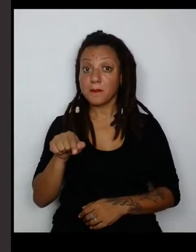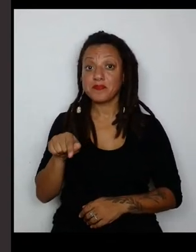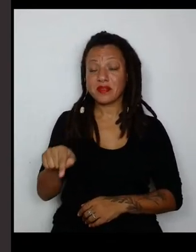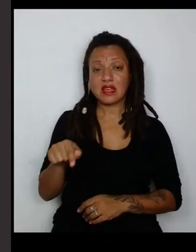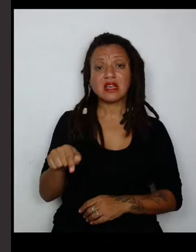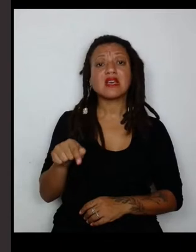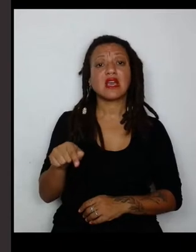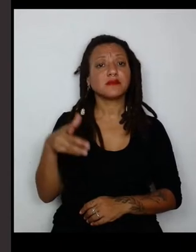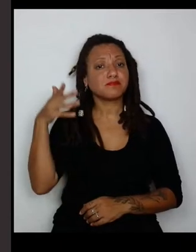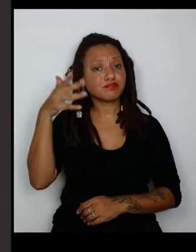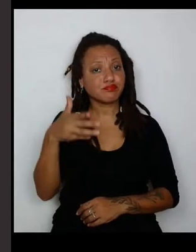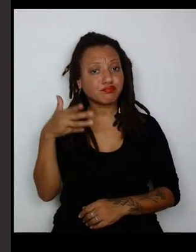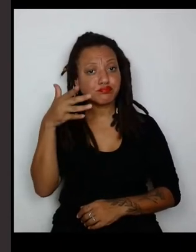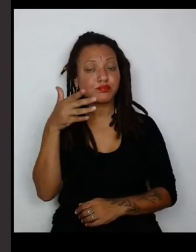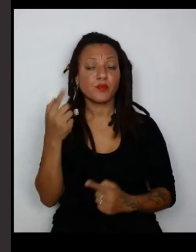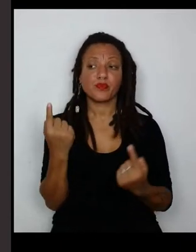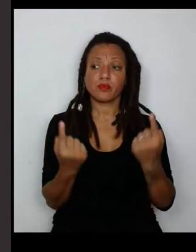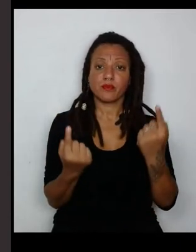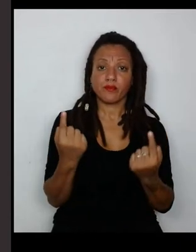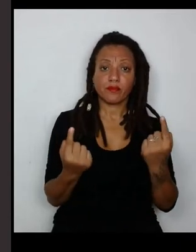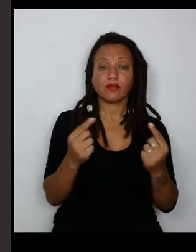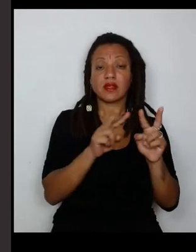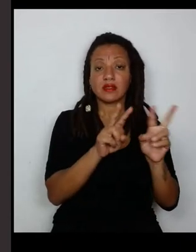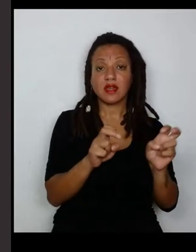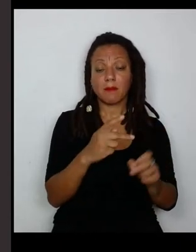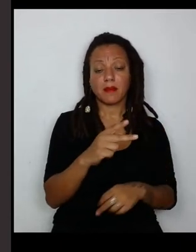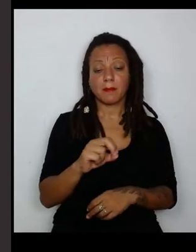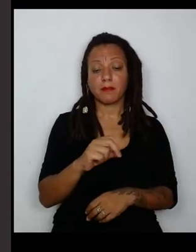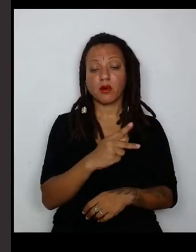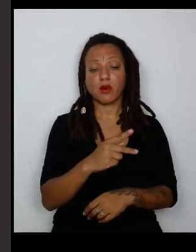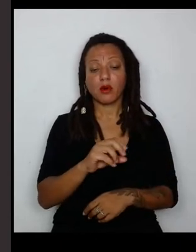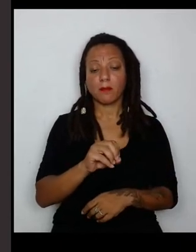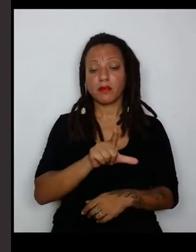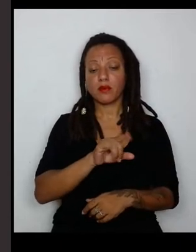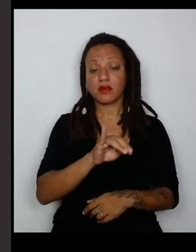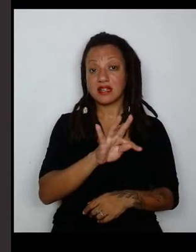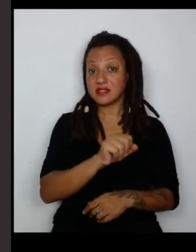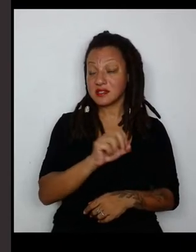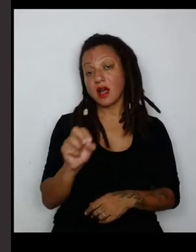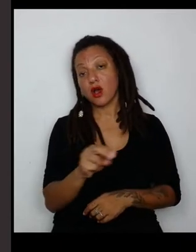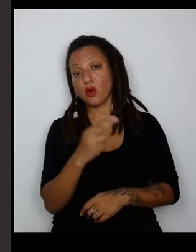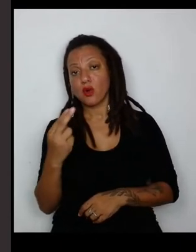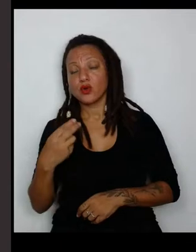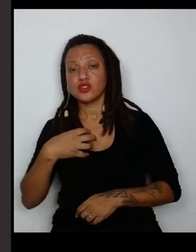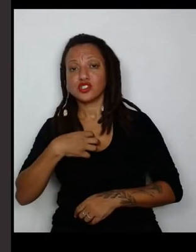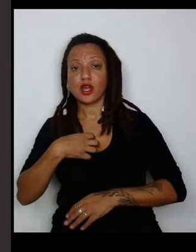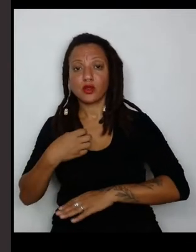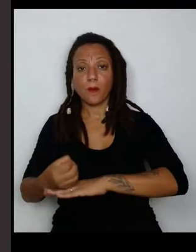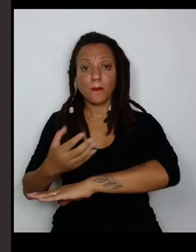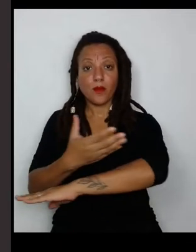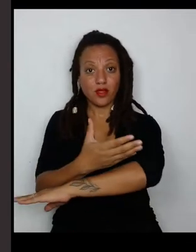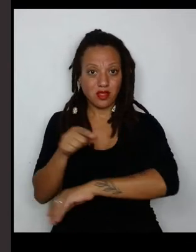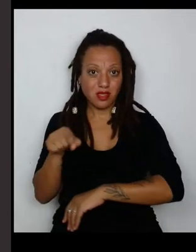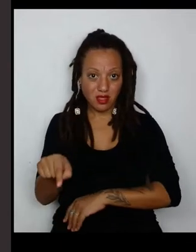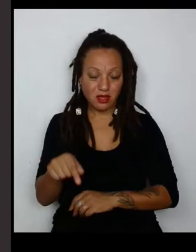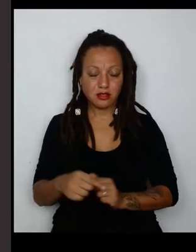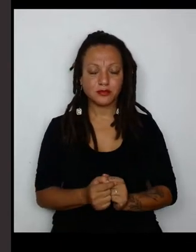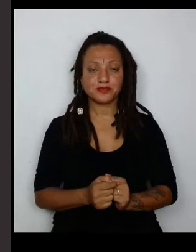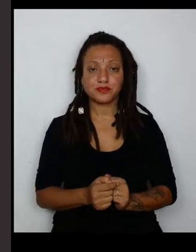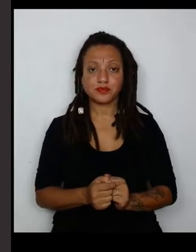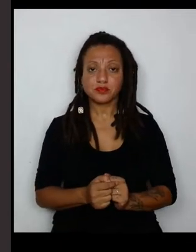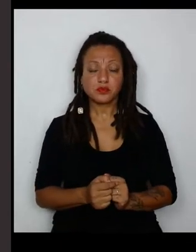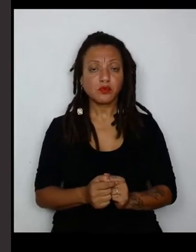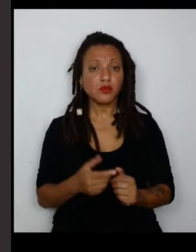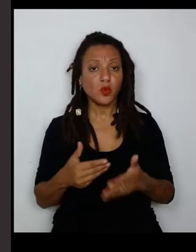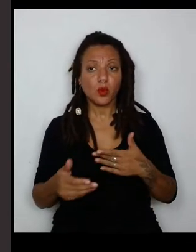cosmopolitan of modern style and finally we agreed that whatever his personal sexism is our violated next slide